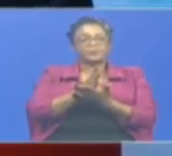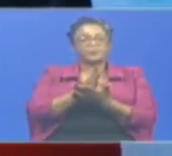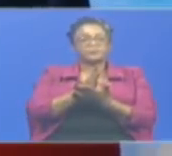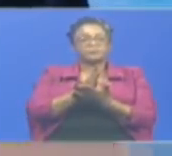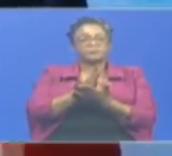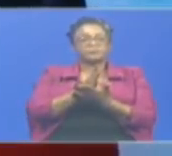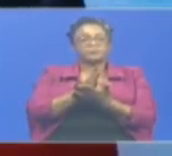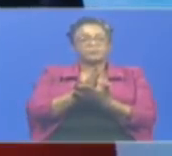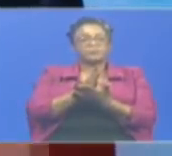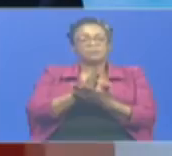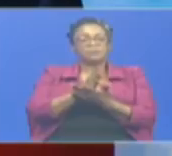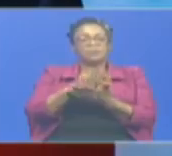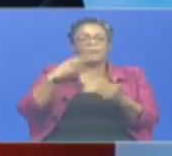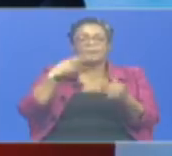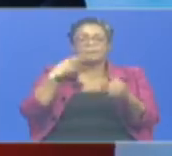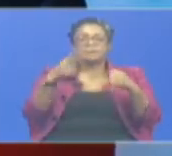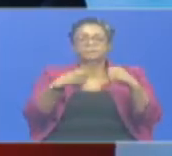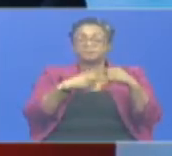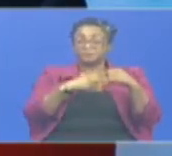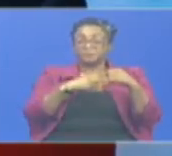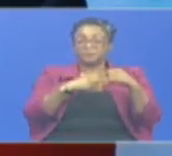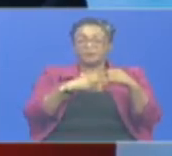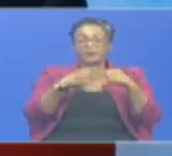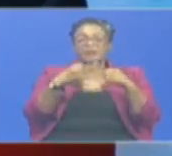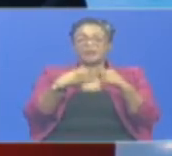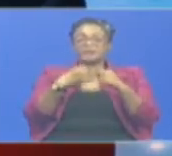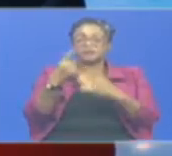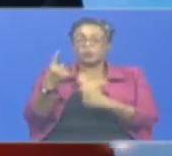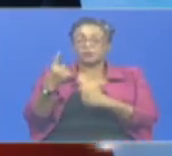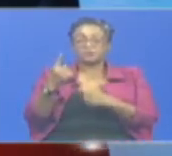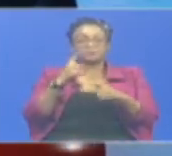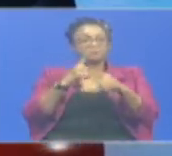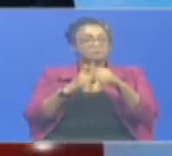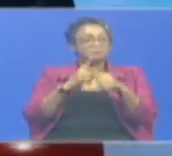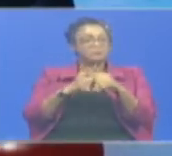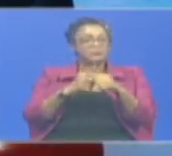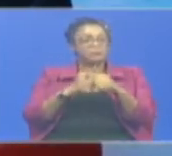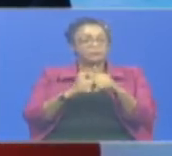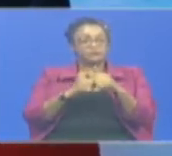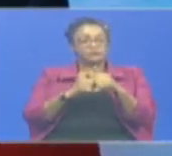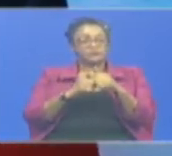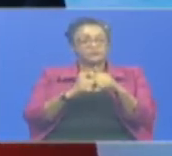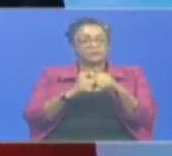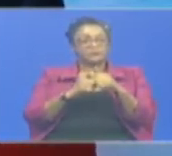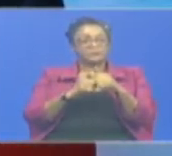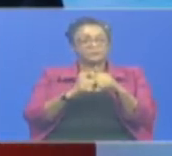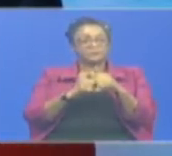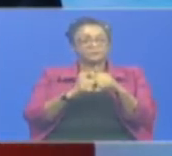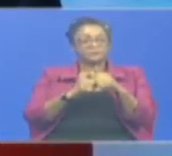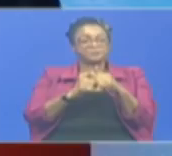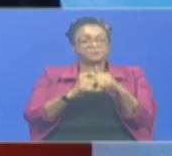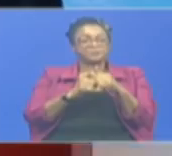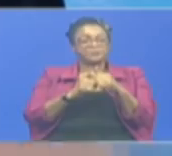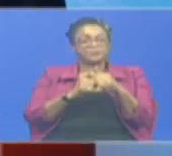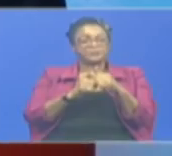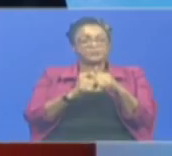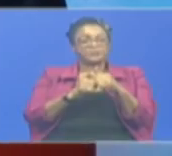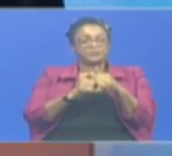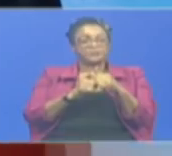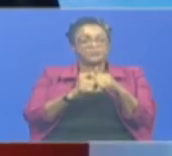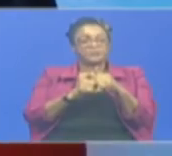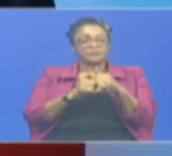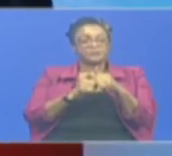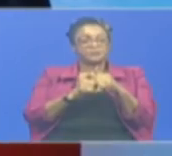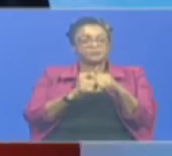that 781 of these are positive for coronavirus.